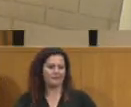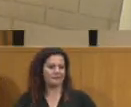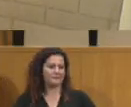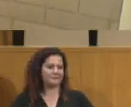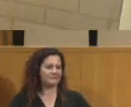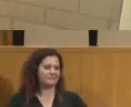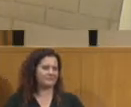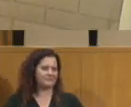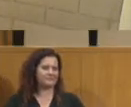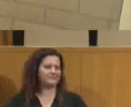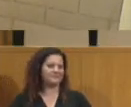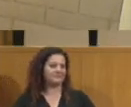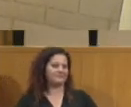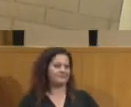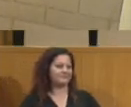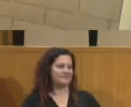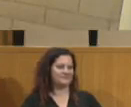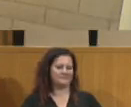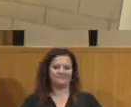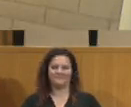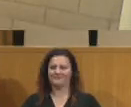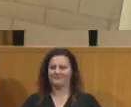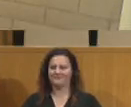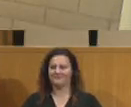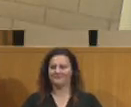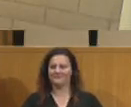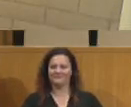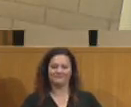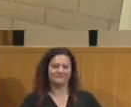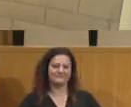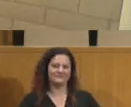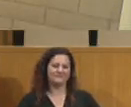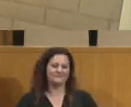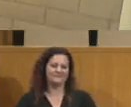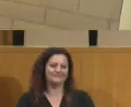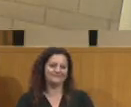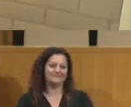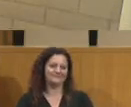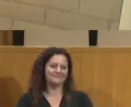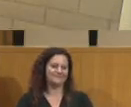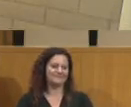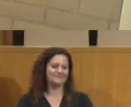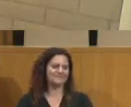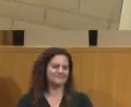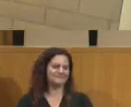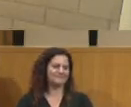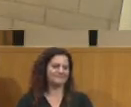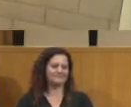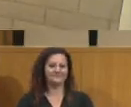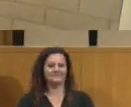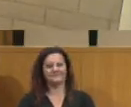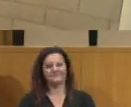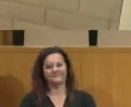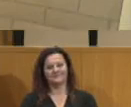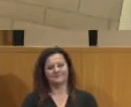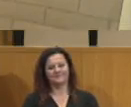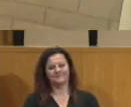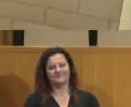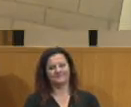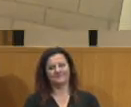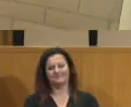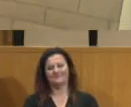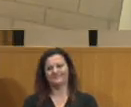Council member of the City of Charlotte, North Carolina, to the best